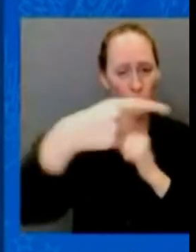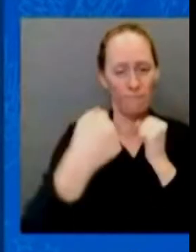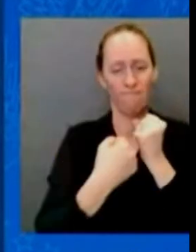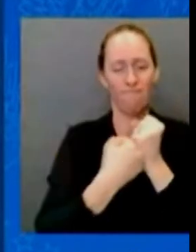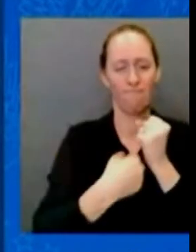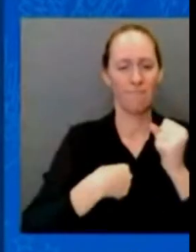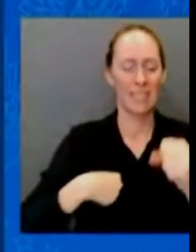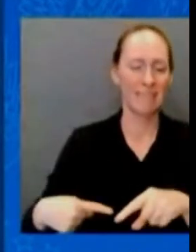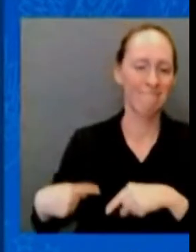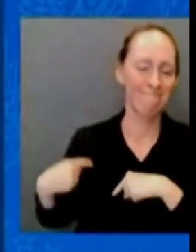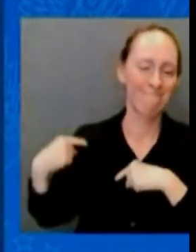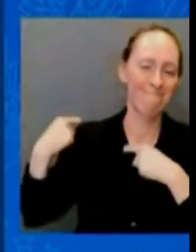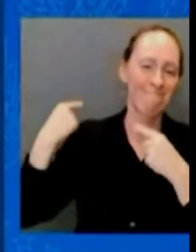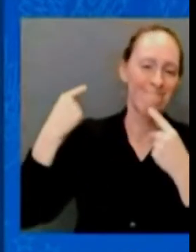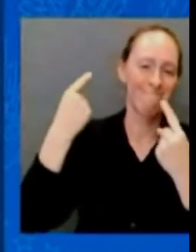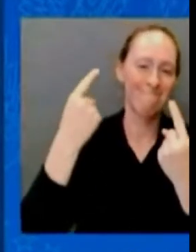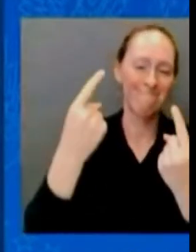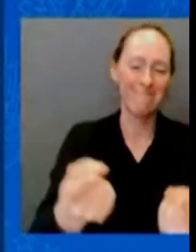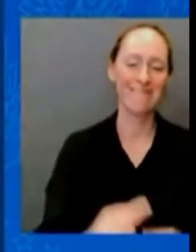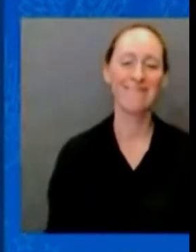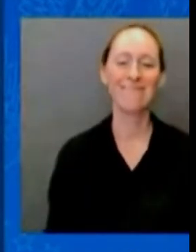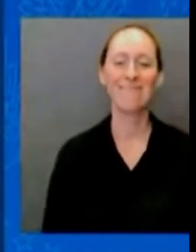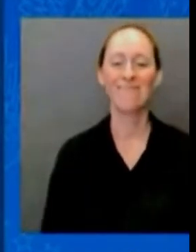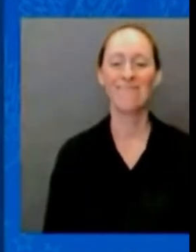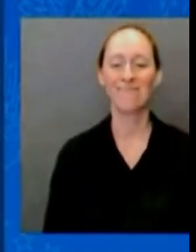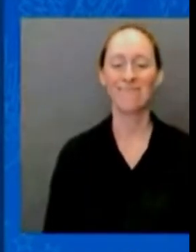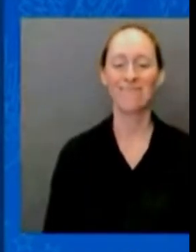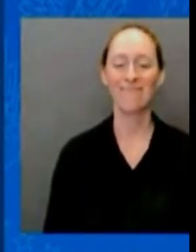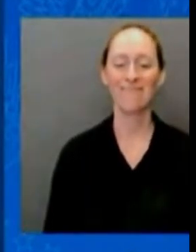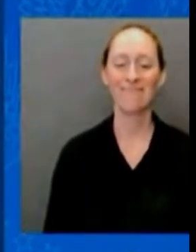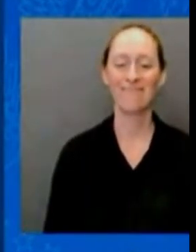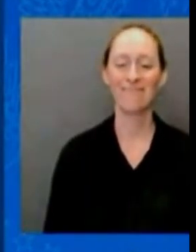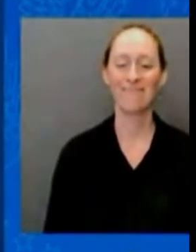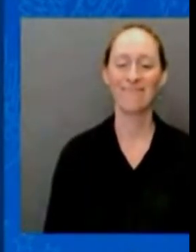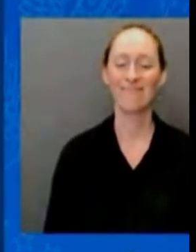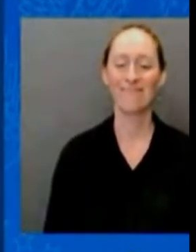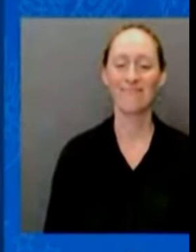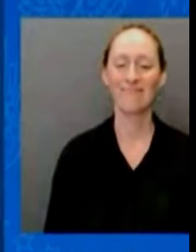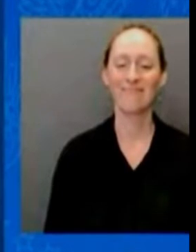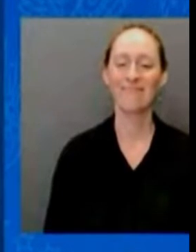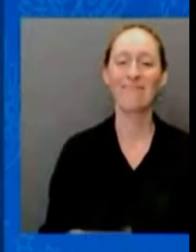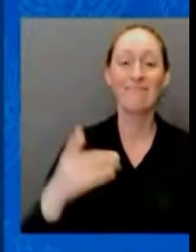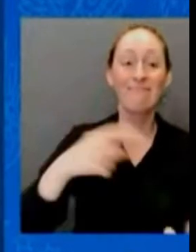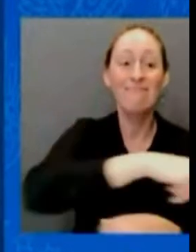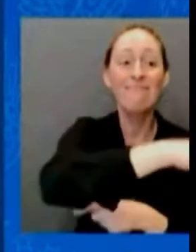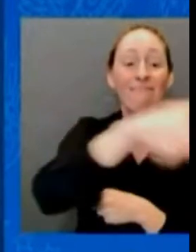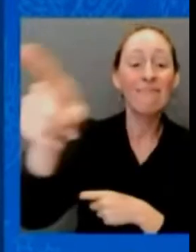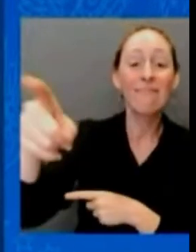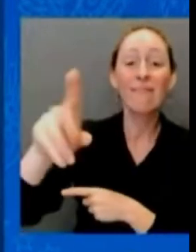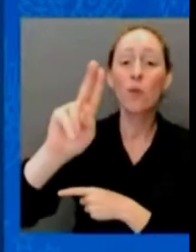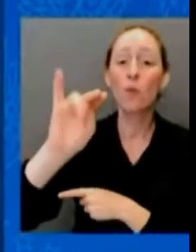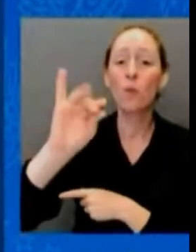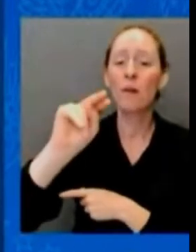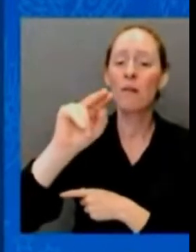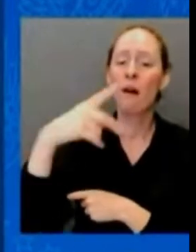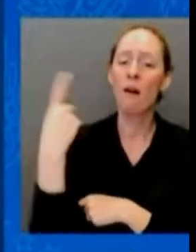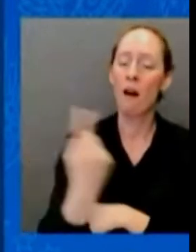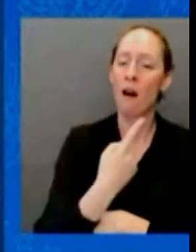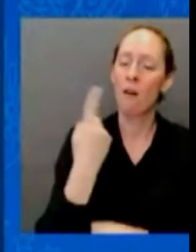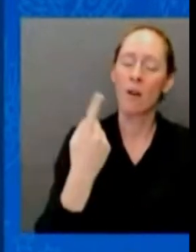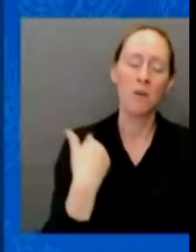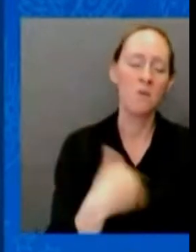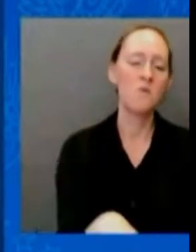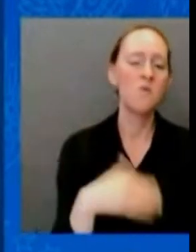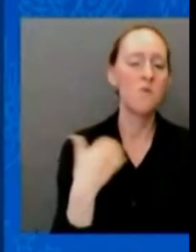in America, and we came along. I made a promise, and I'm keeping it. I'd be the most pro-union president in American history, and I'm going to make sure